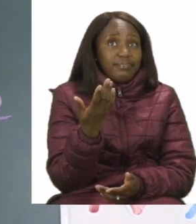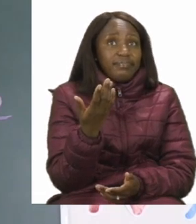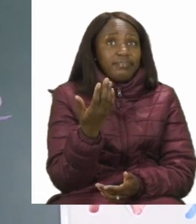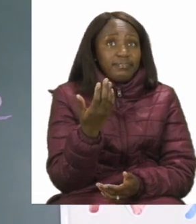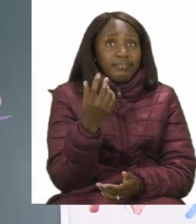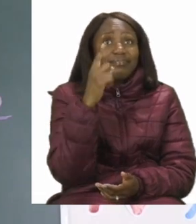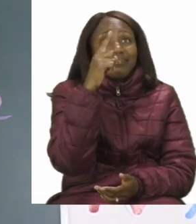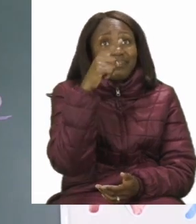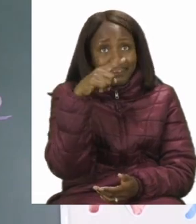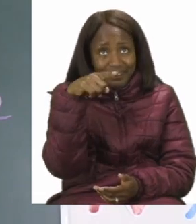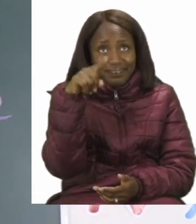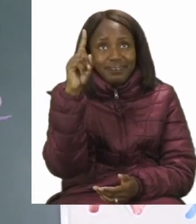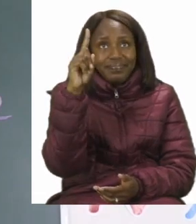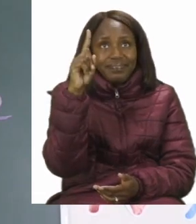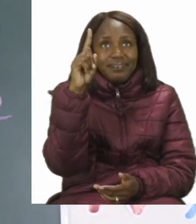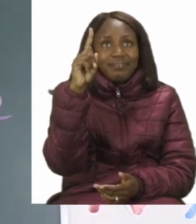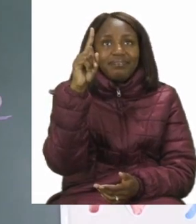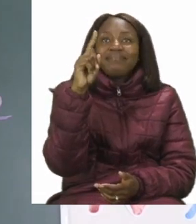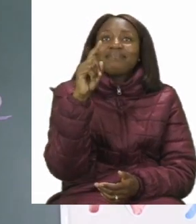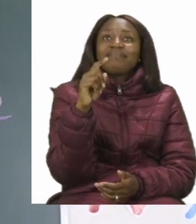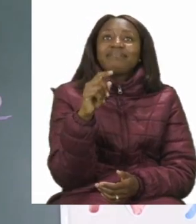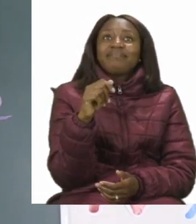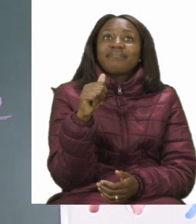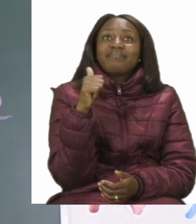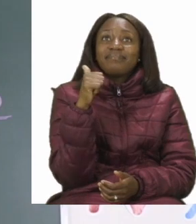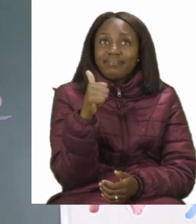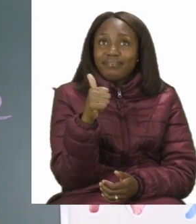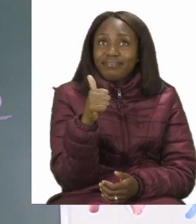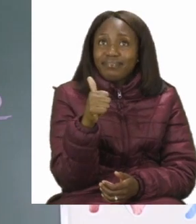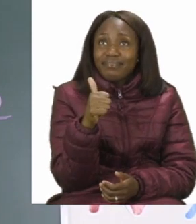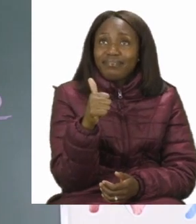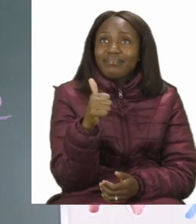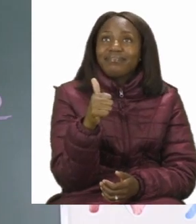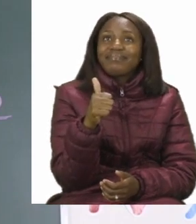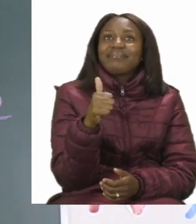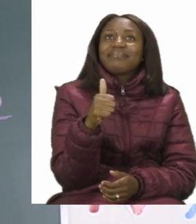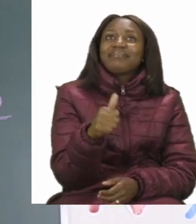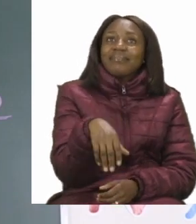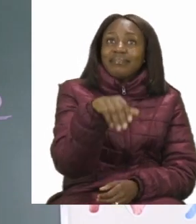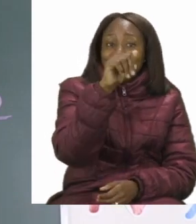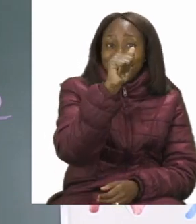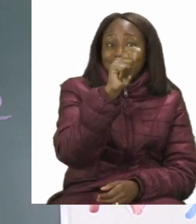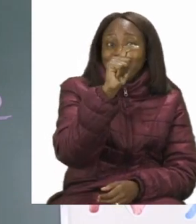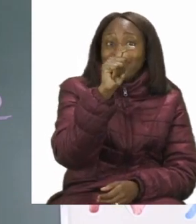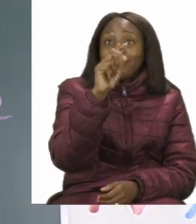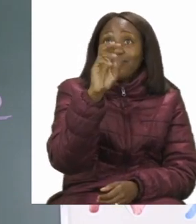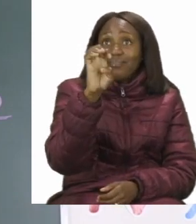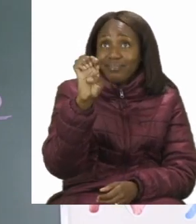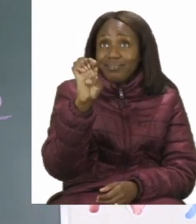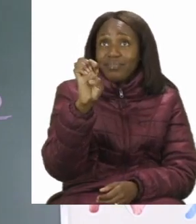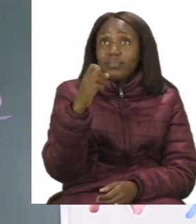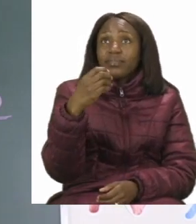That's right, grade 3s. We have the word ate.